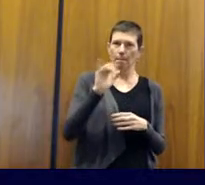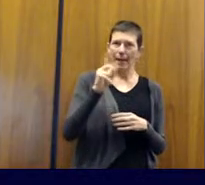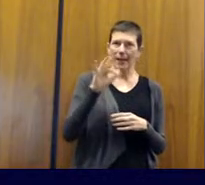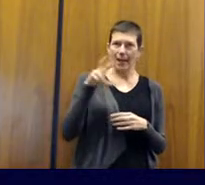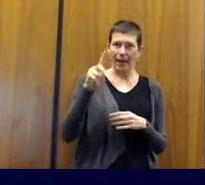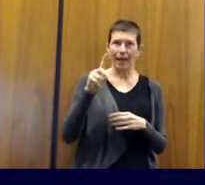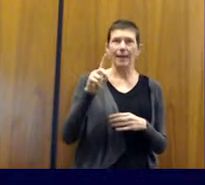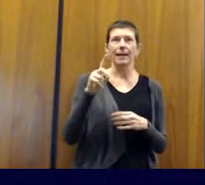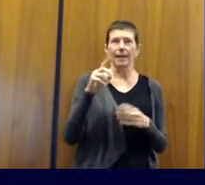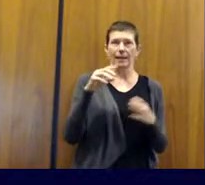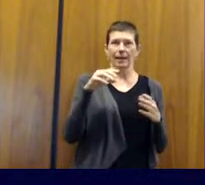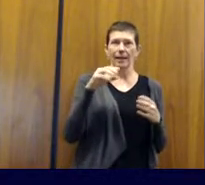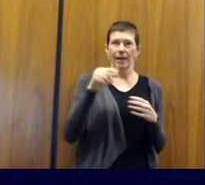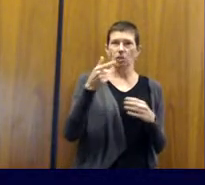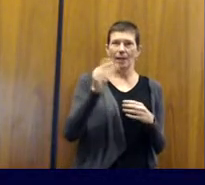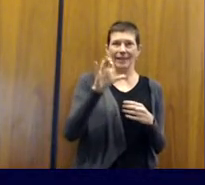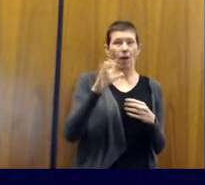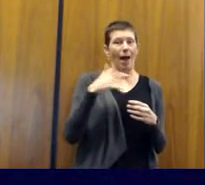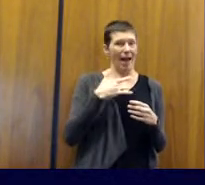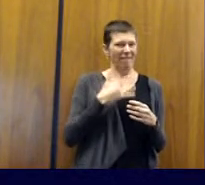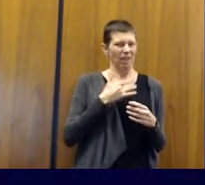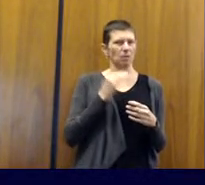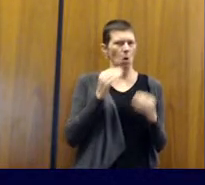Genesee County, that's a higher number.